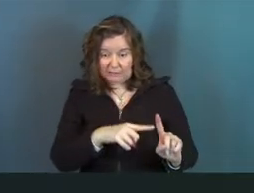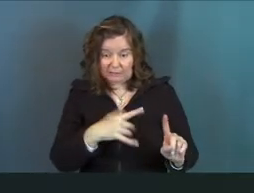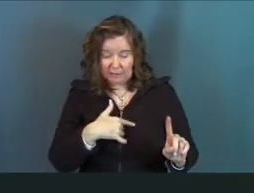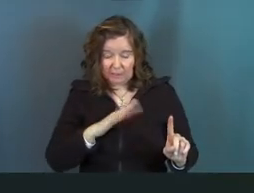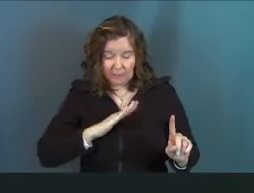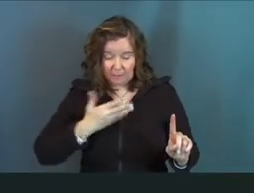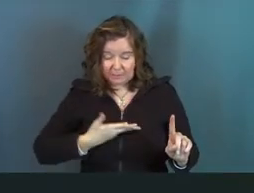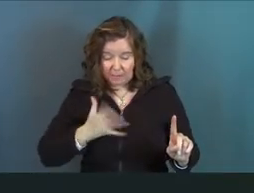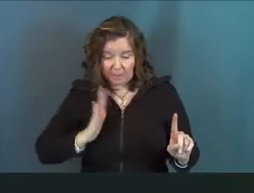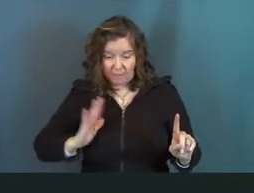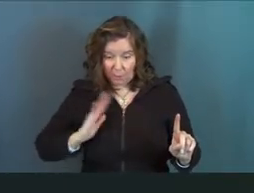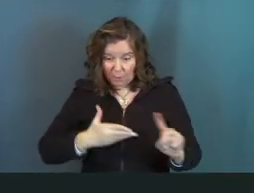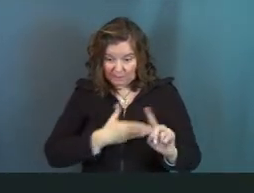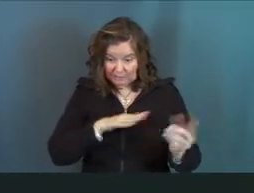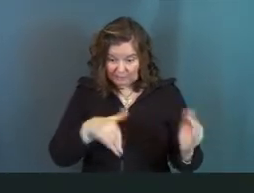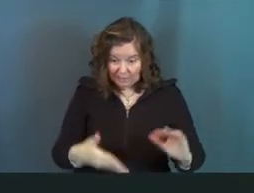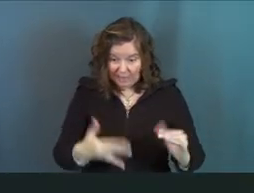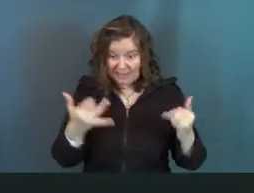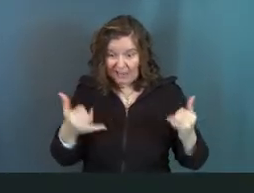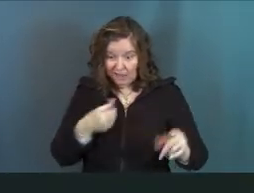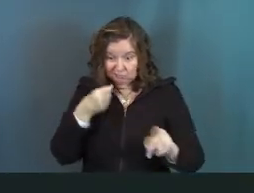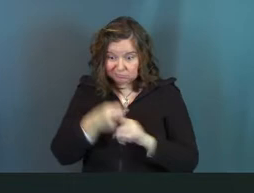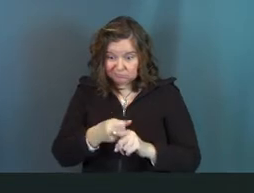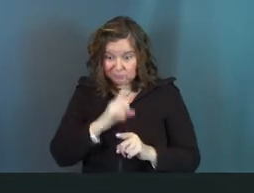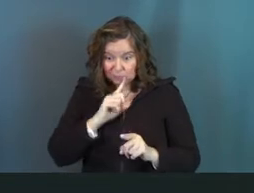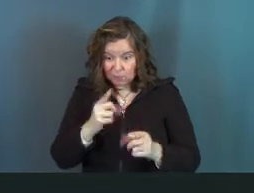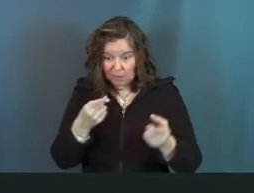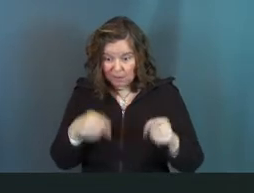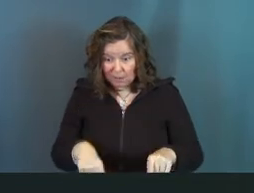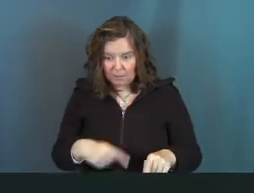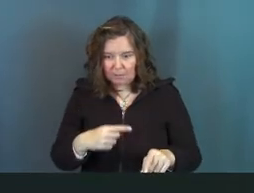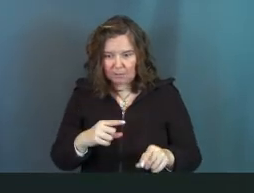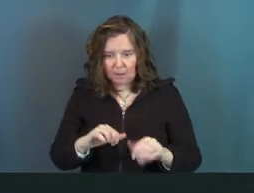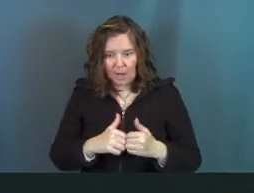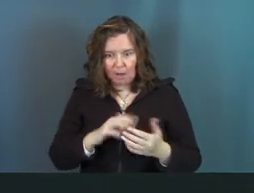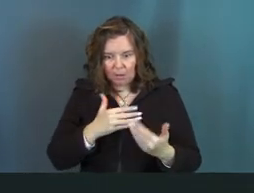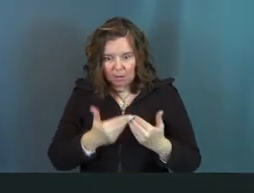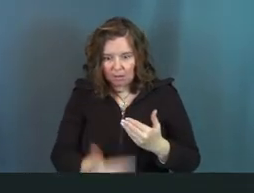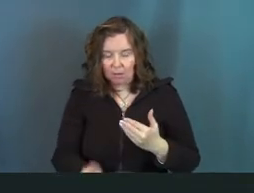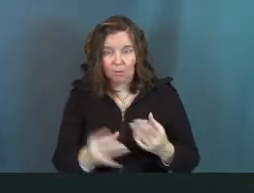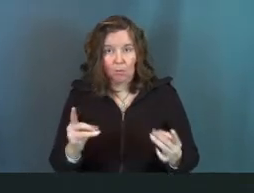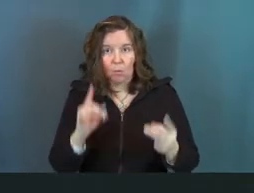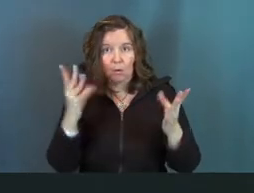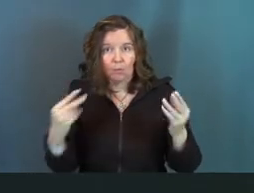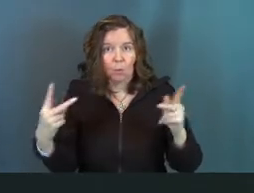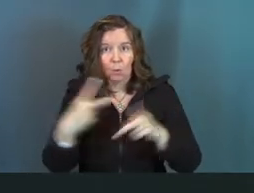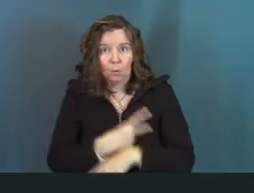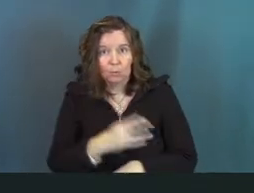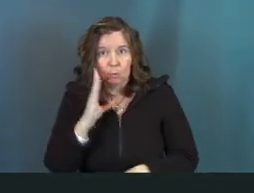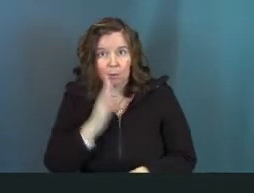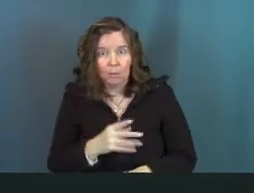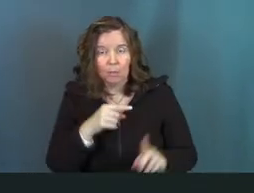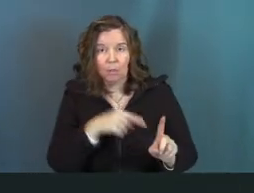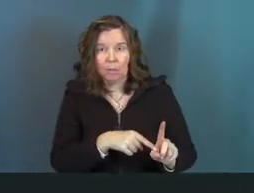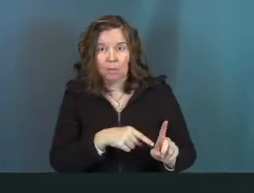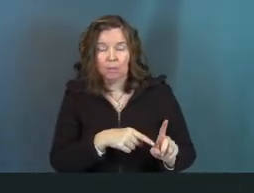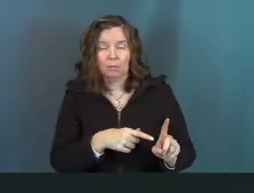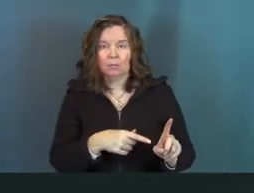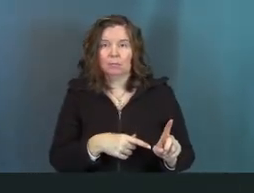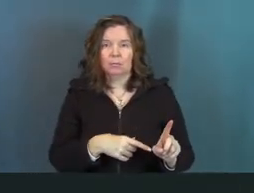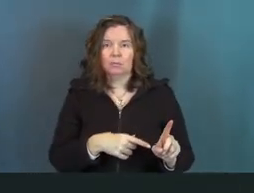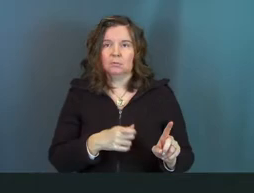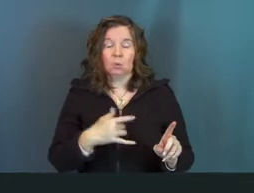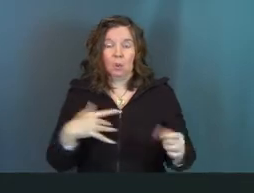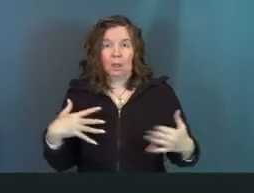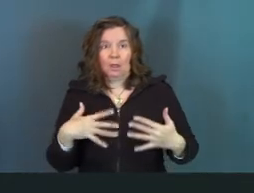this upset before his son had actually passed away, imagine how distraught he's going to be when we tell him that he did end up passing away.